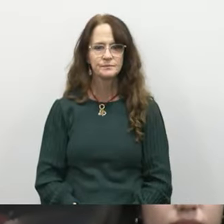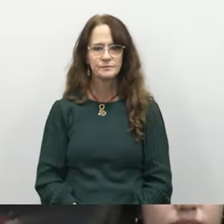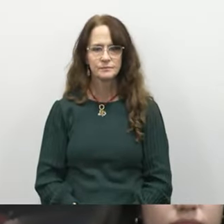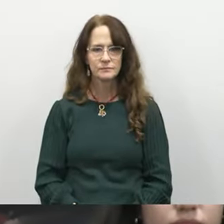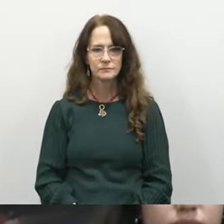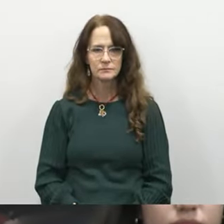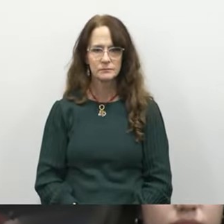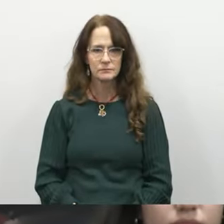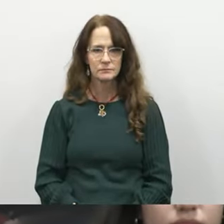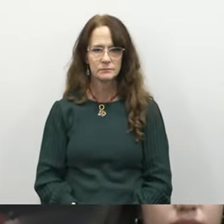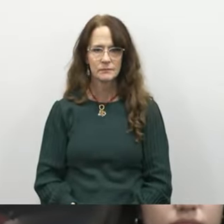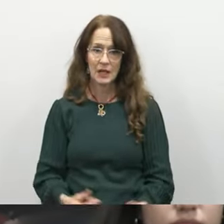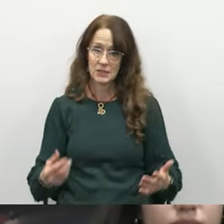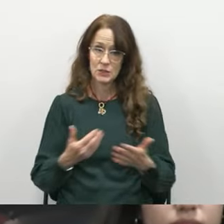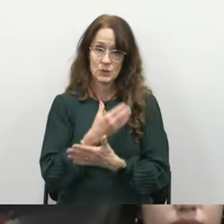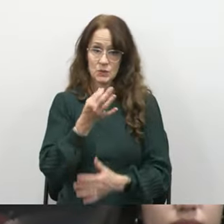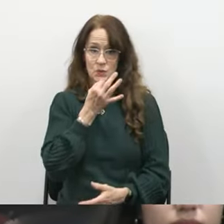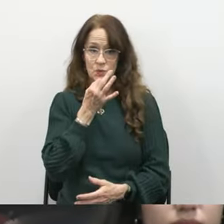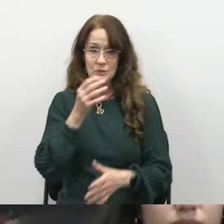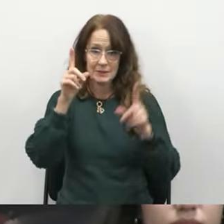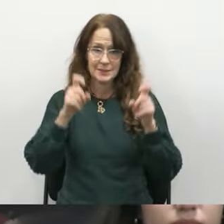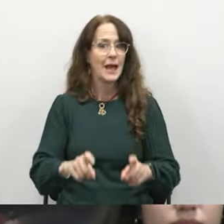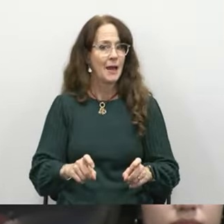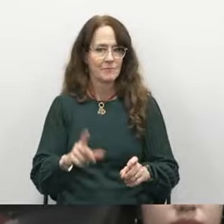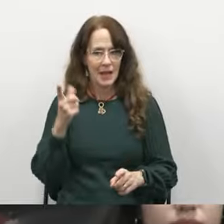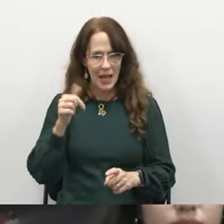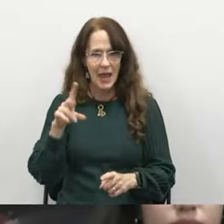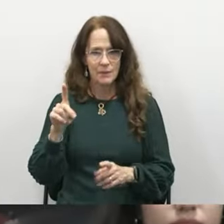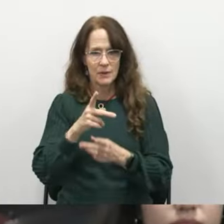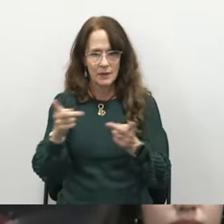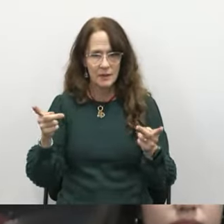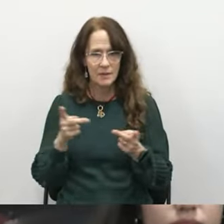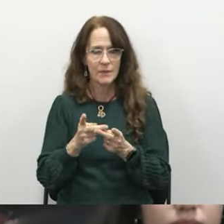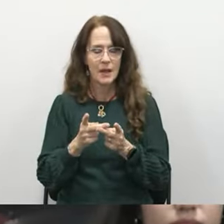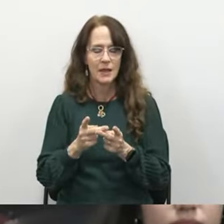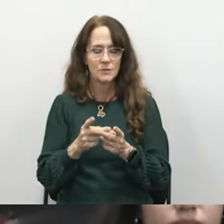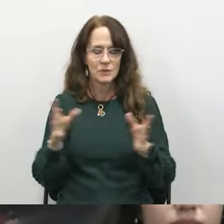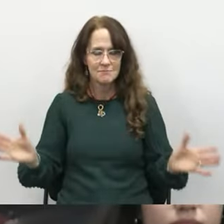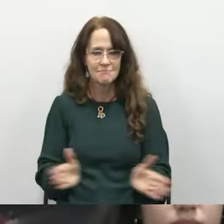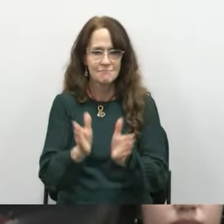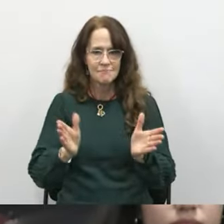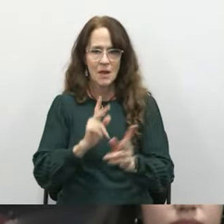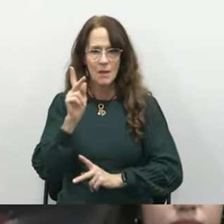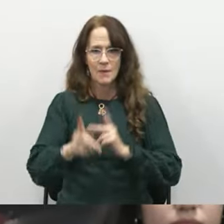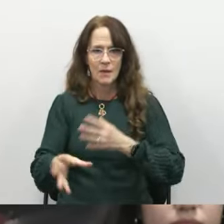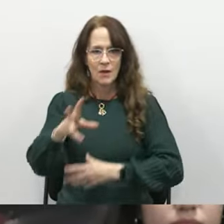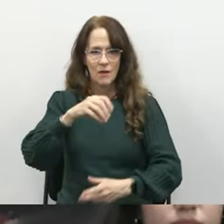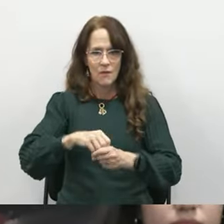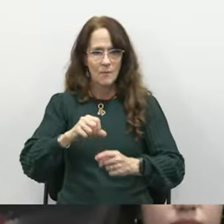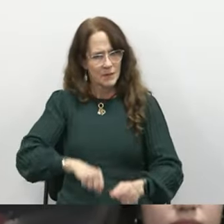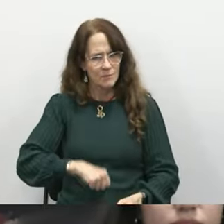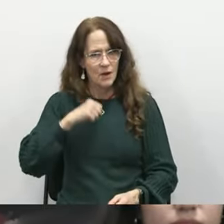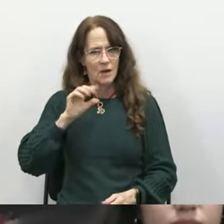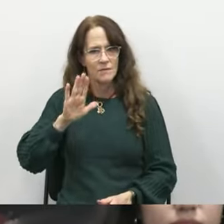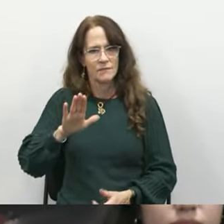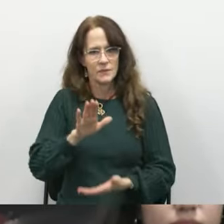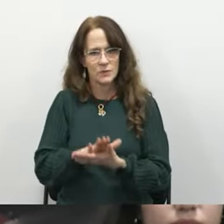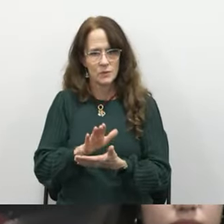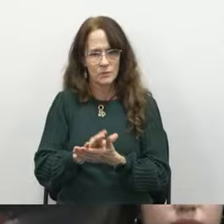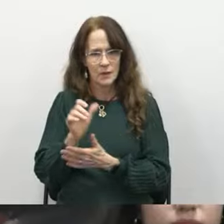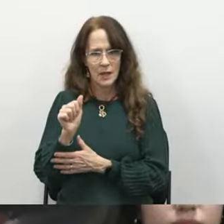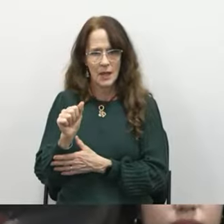With these upcoming exams. And overall, Lakewood is a campus where we deeply encourage students to be involved and take pride in their school. As ASB